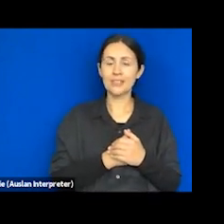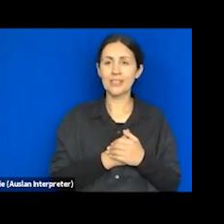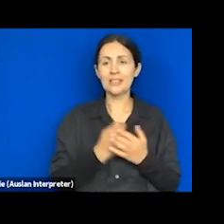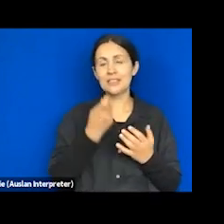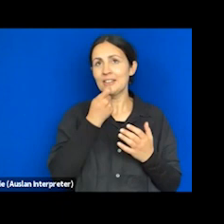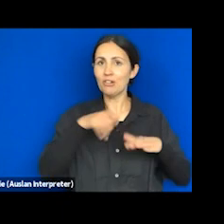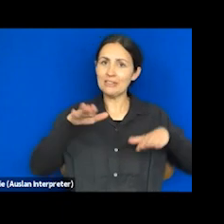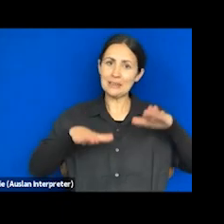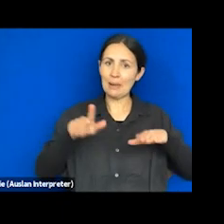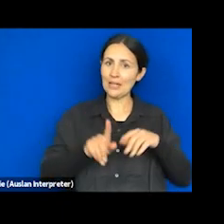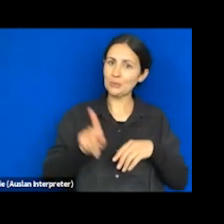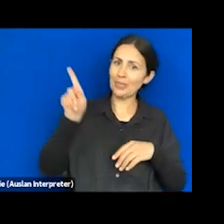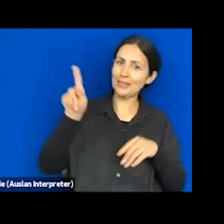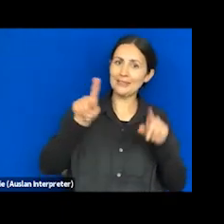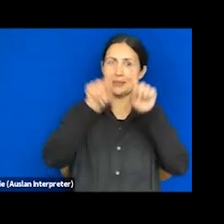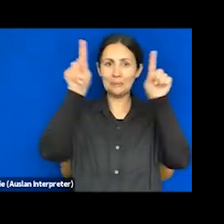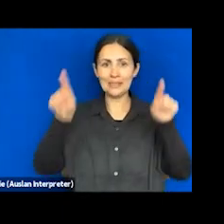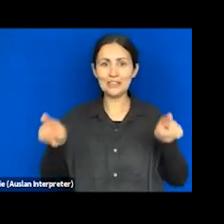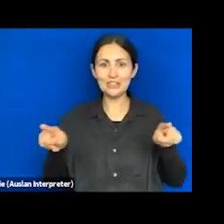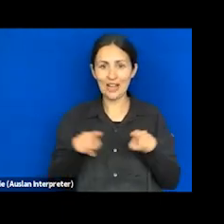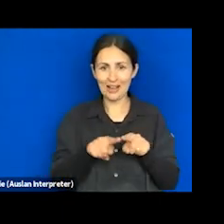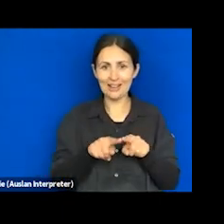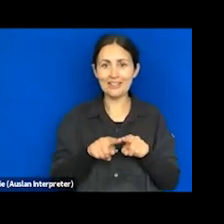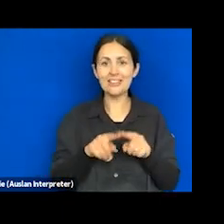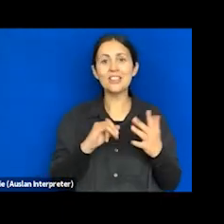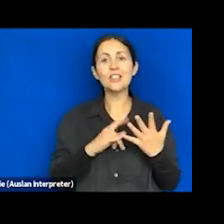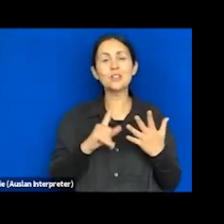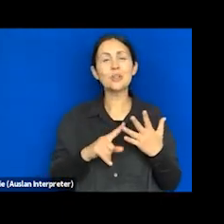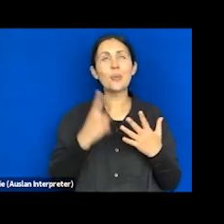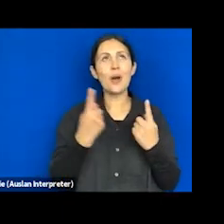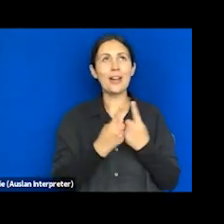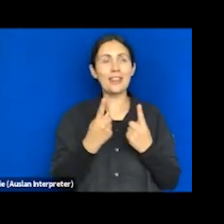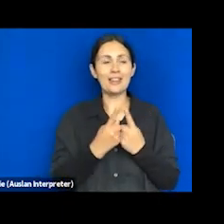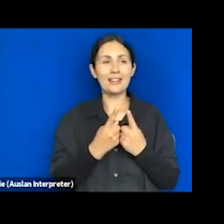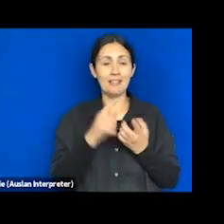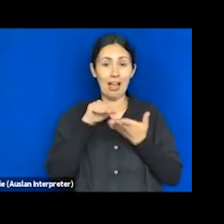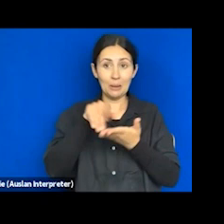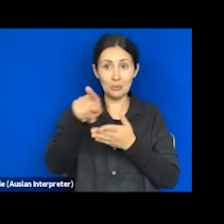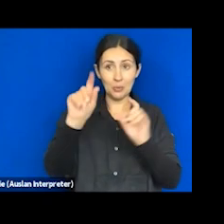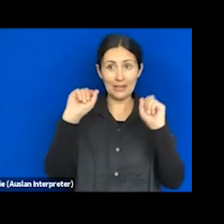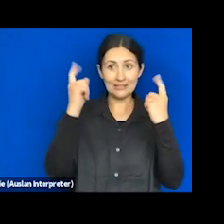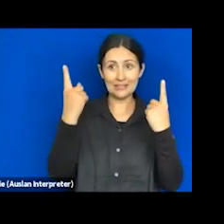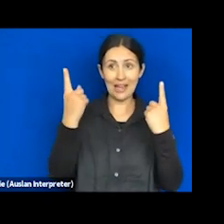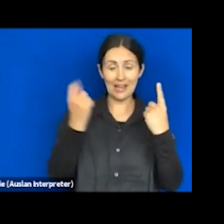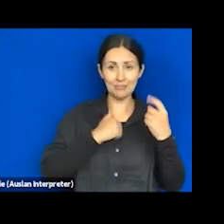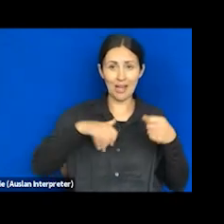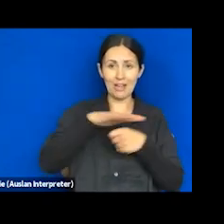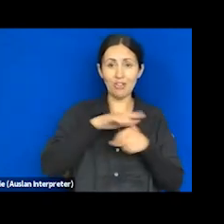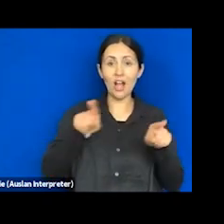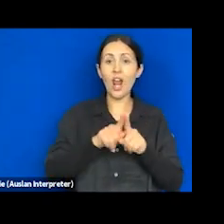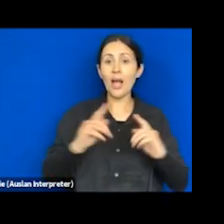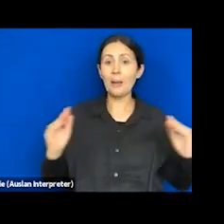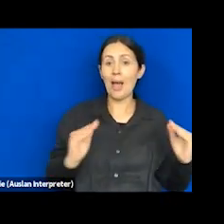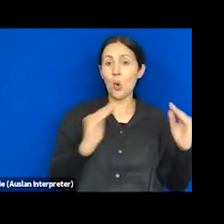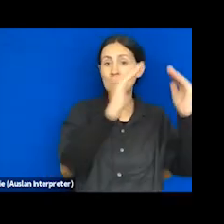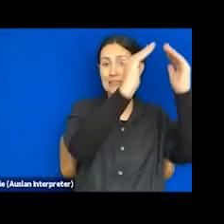be useful, and there's many to describe it. But one that I like to think about, because I like mountains, is